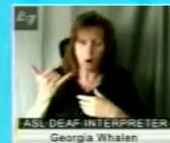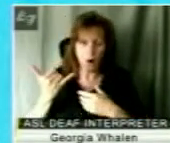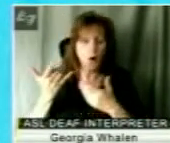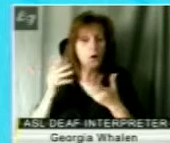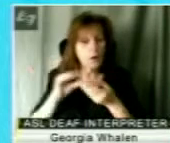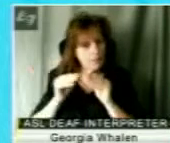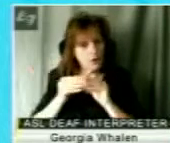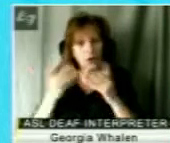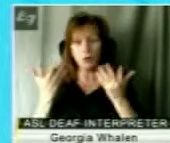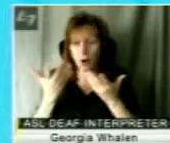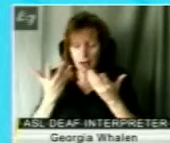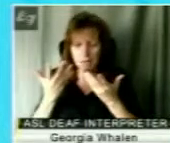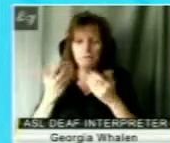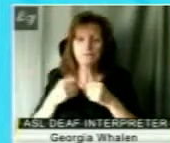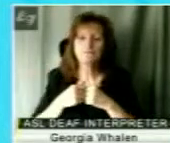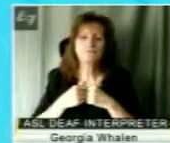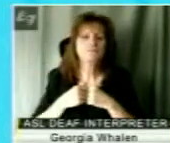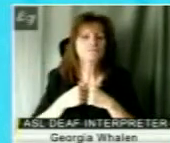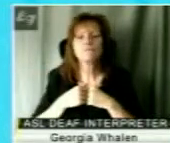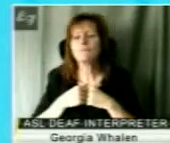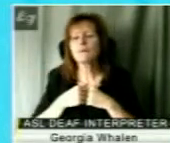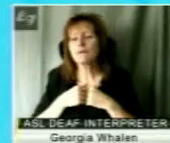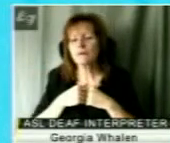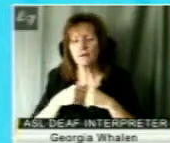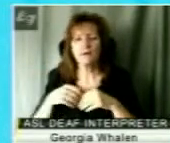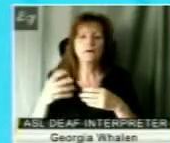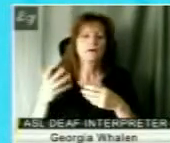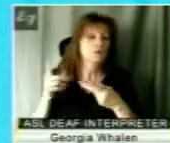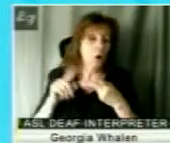905-648-6675 or email